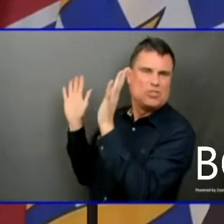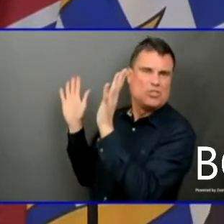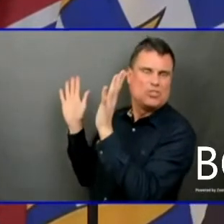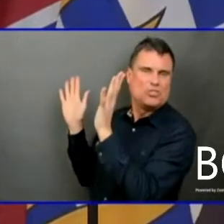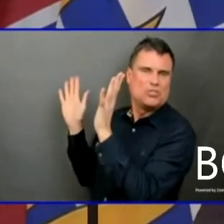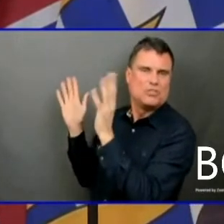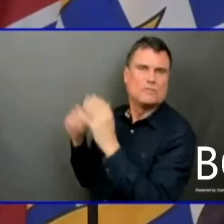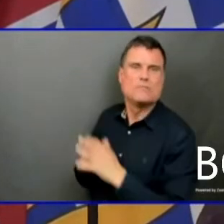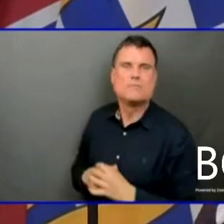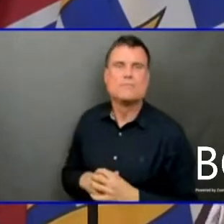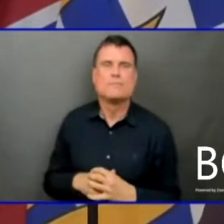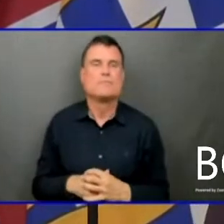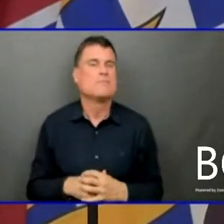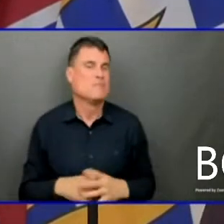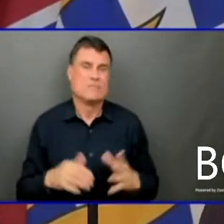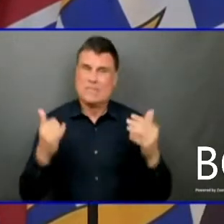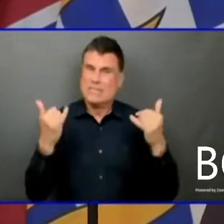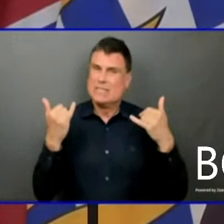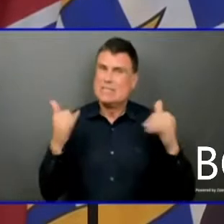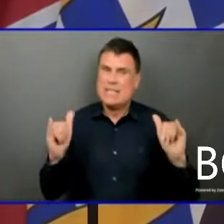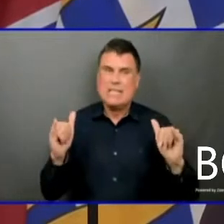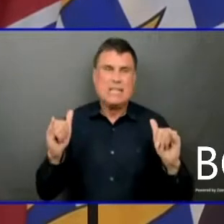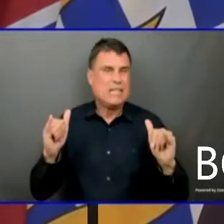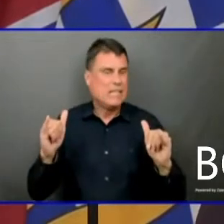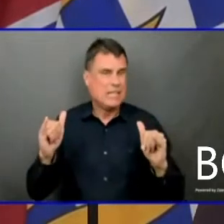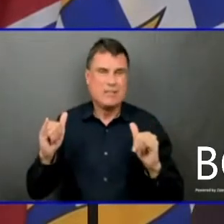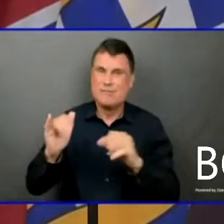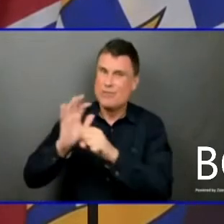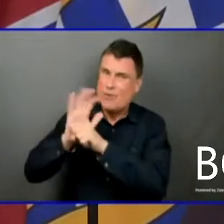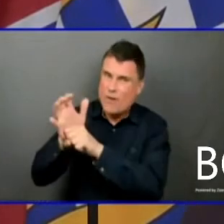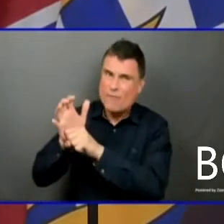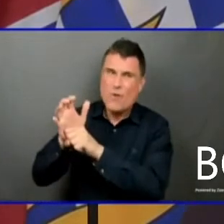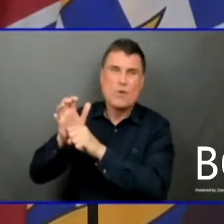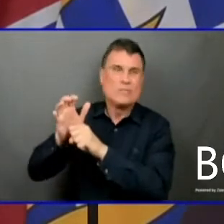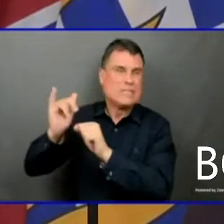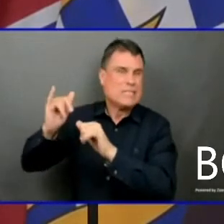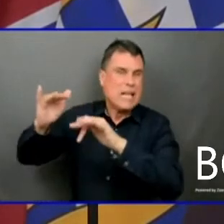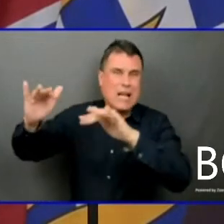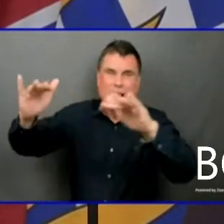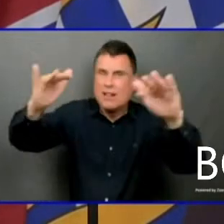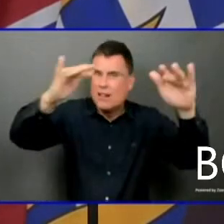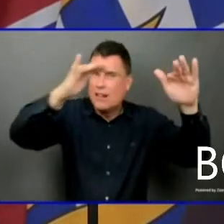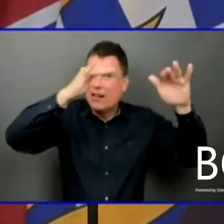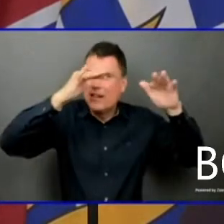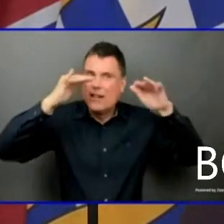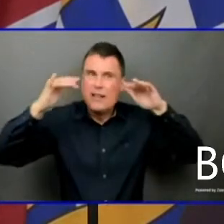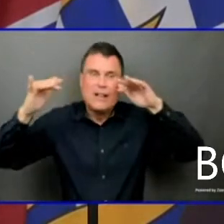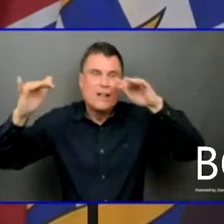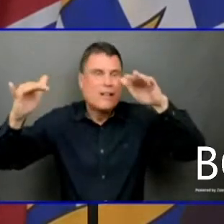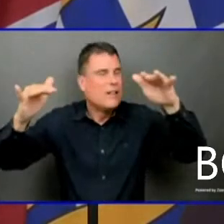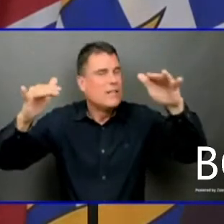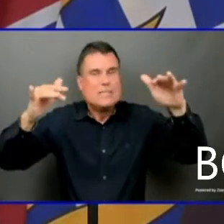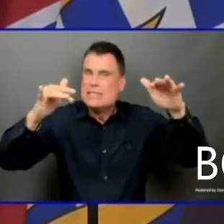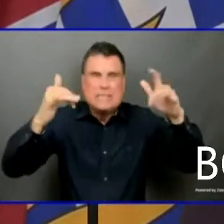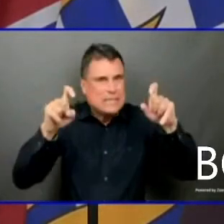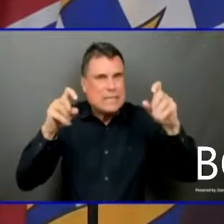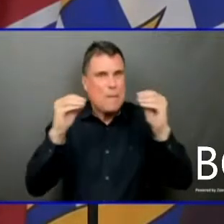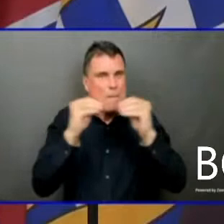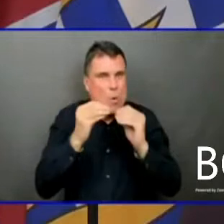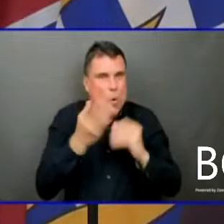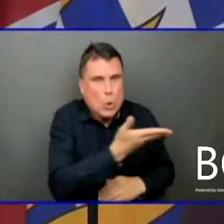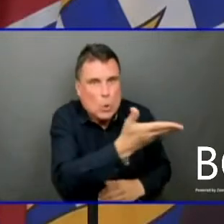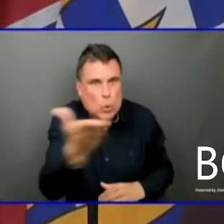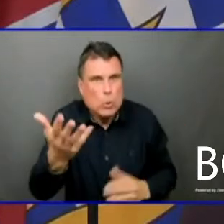We won't get to the bottom of our infection curve until we get to a much higher immunization rate. So everyone needs right now